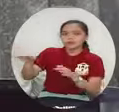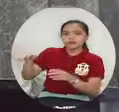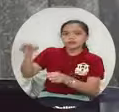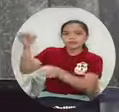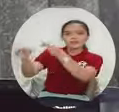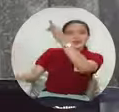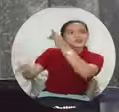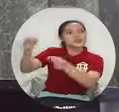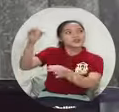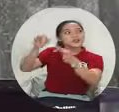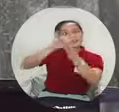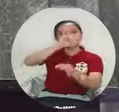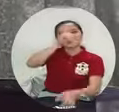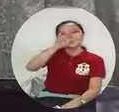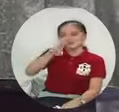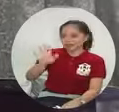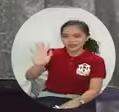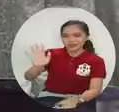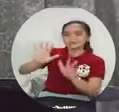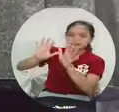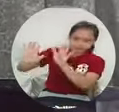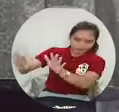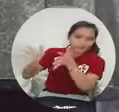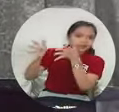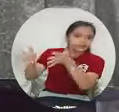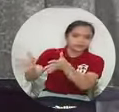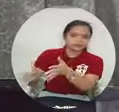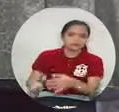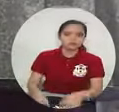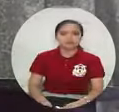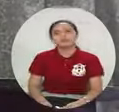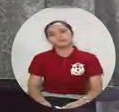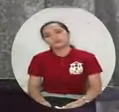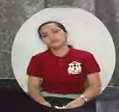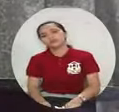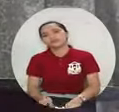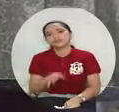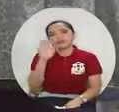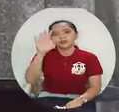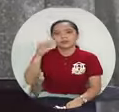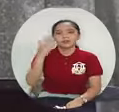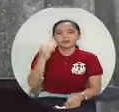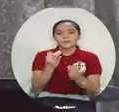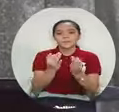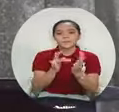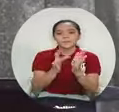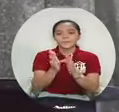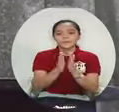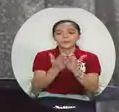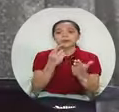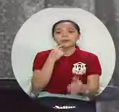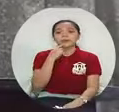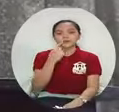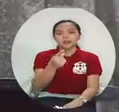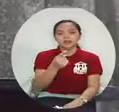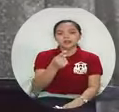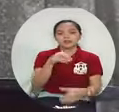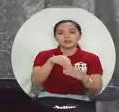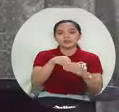close our message today, in 2 Timothy chapter 4, 2